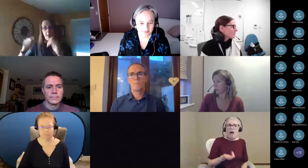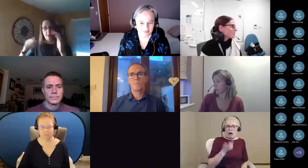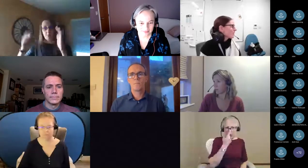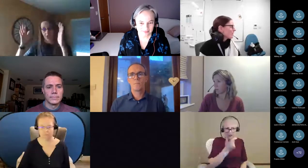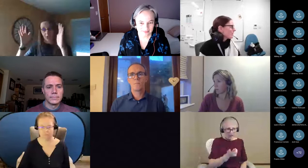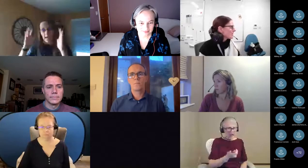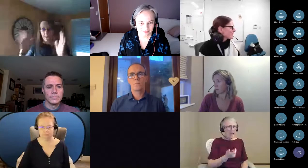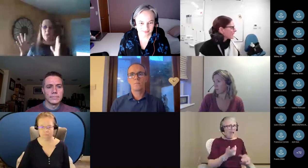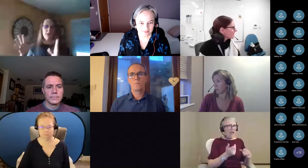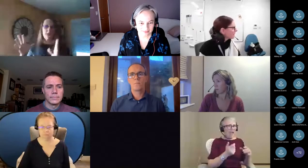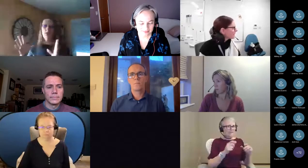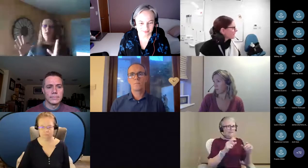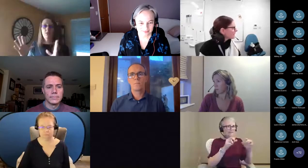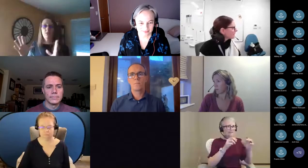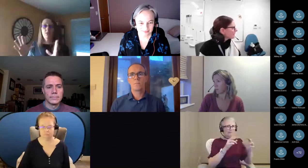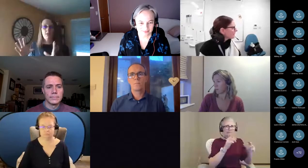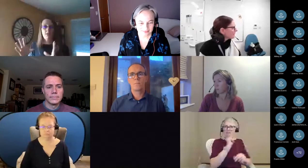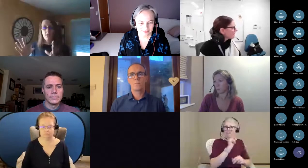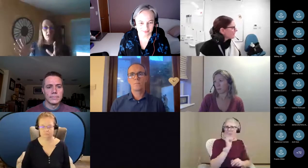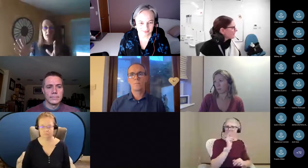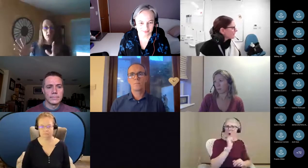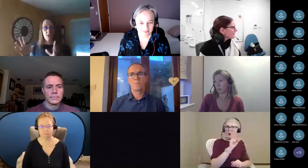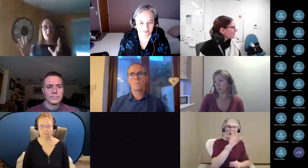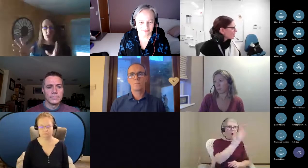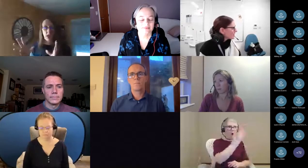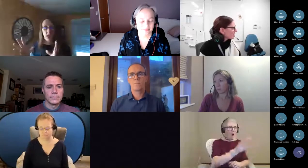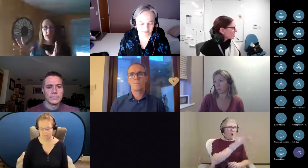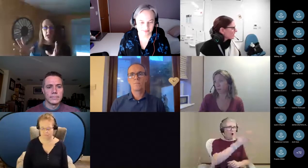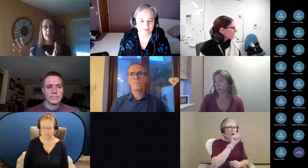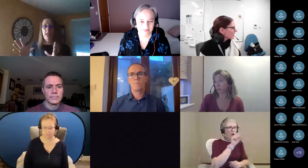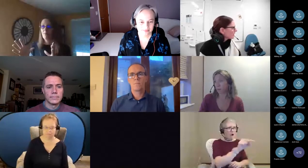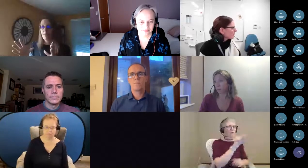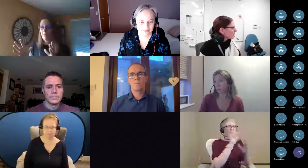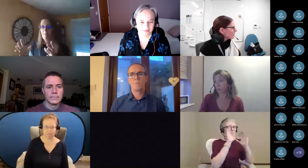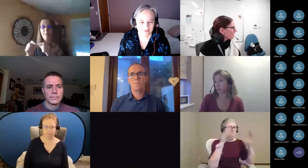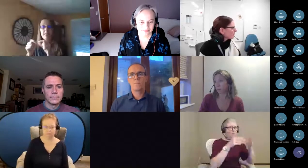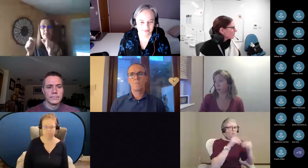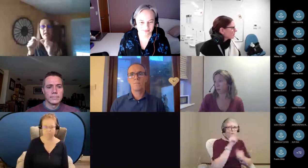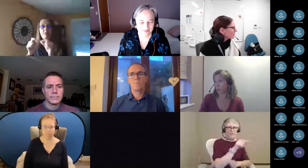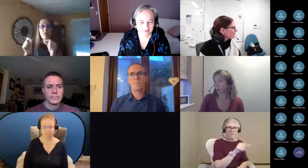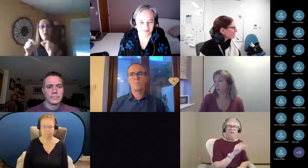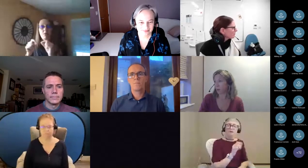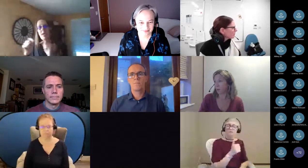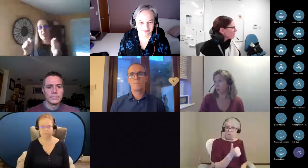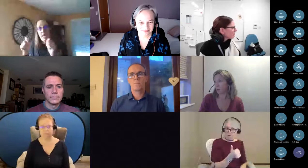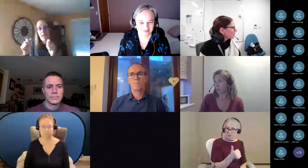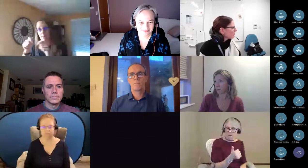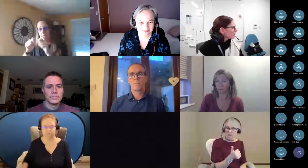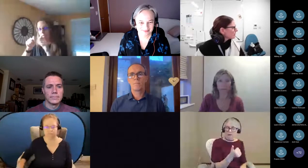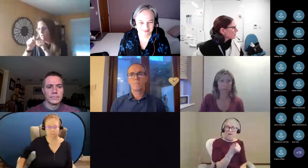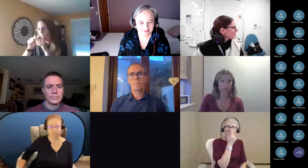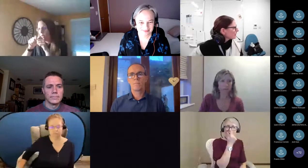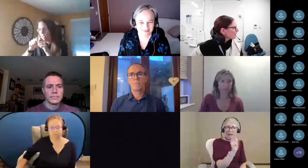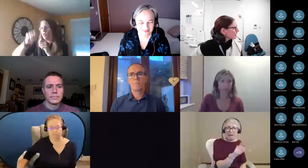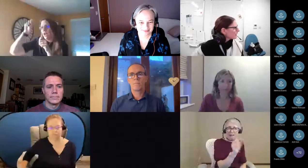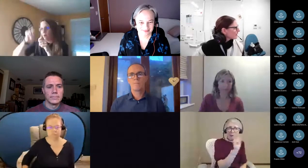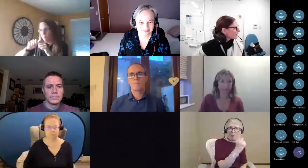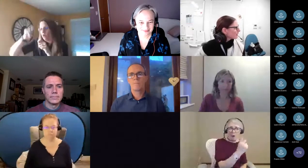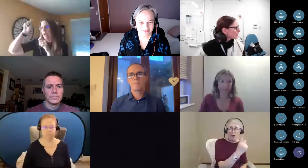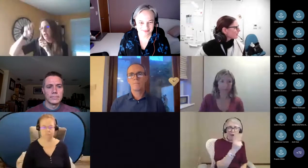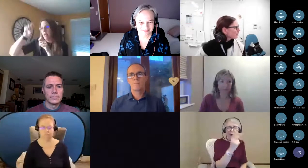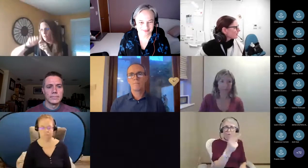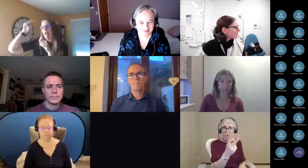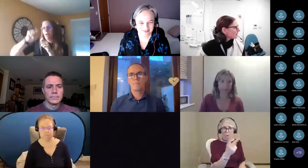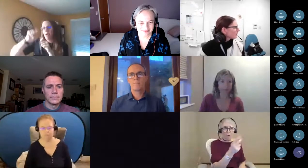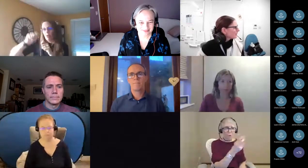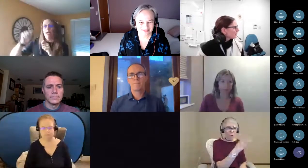and drop and put absolutely custom focus order, which is great. But let me select more than one at a time, because otherwise I'm going drag